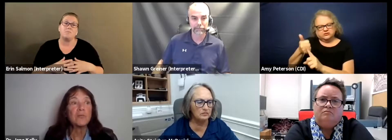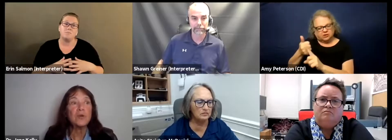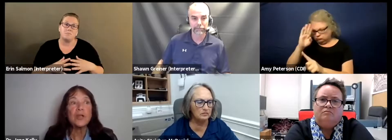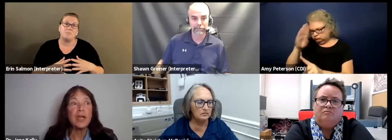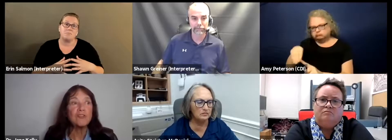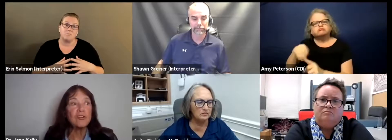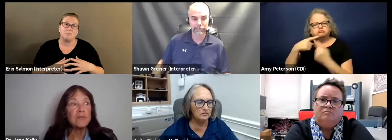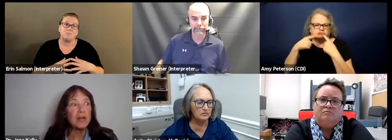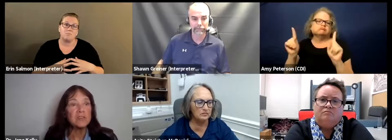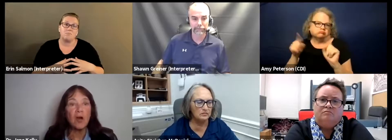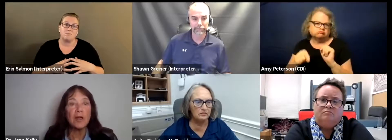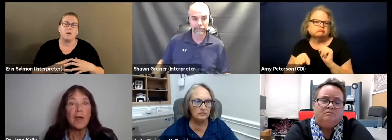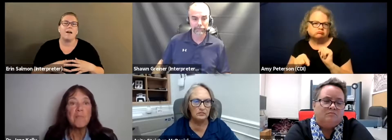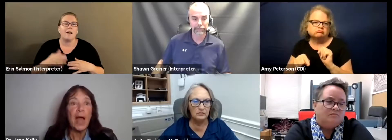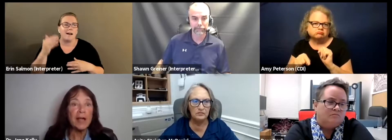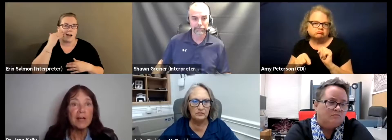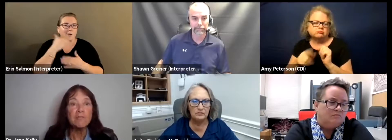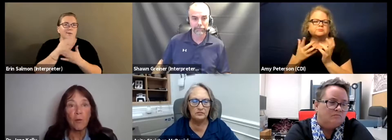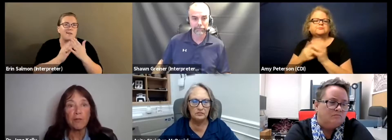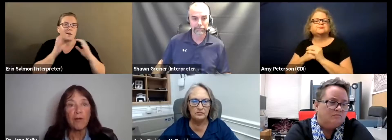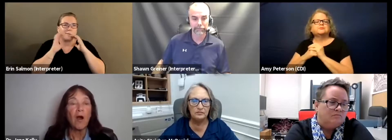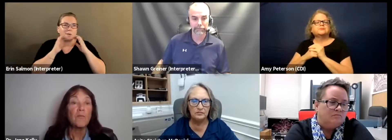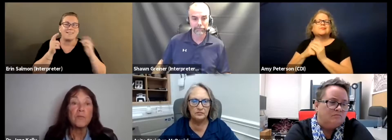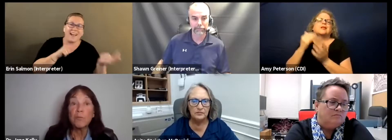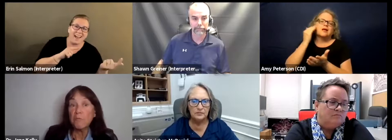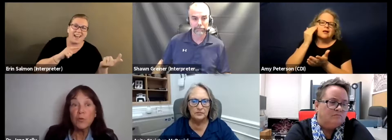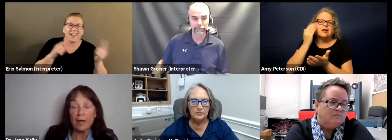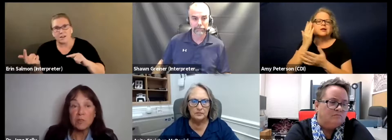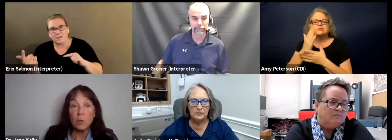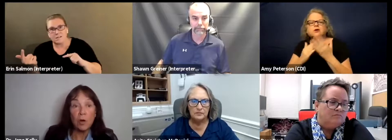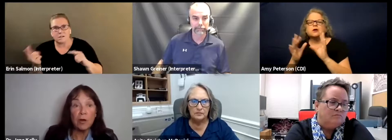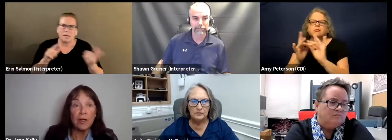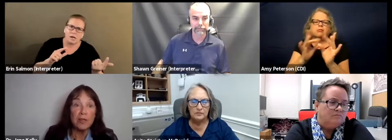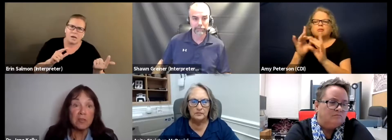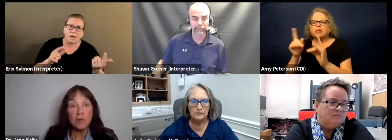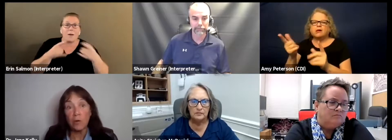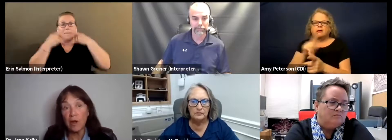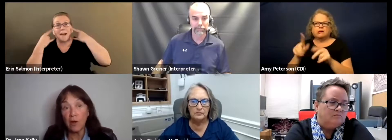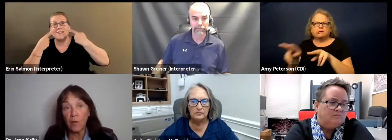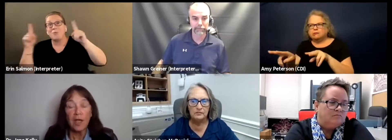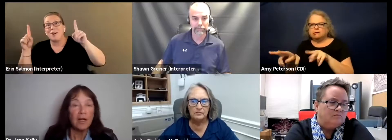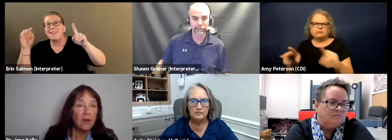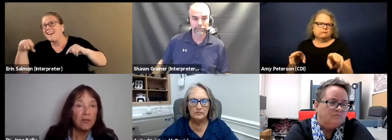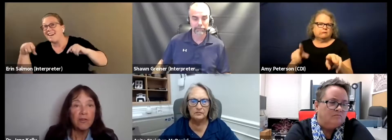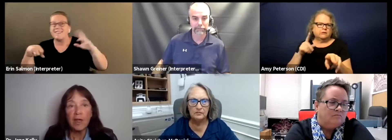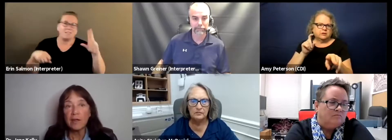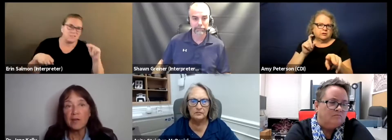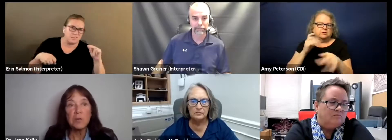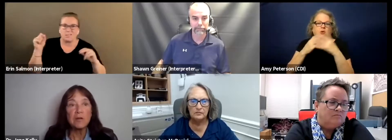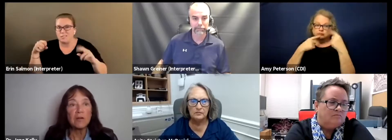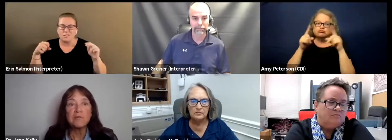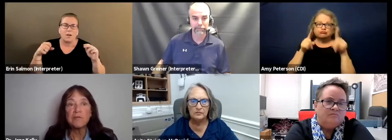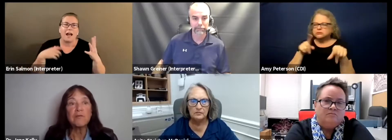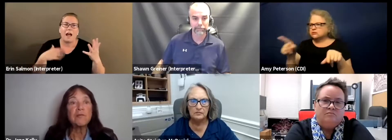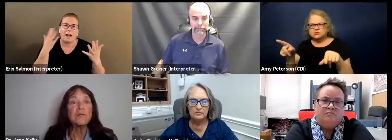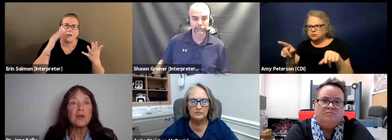been communication that has gone back and forth. Do masks work? Yes or no? And I know that that has